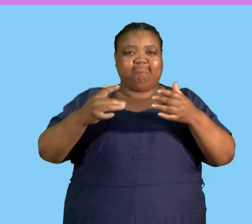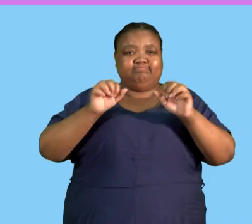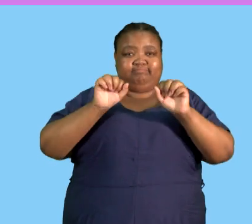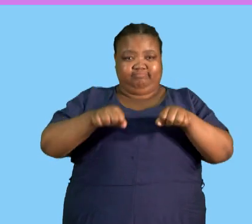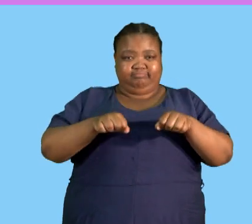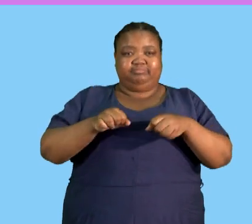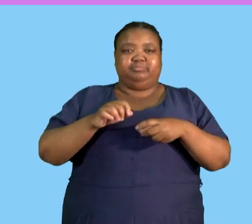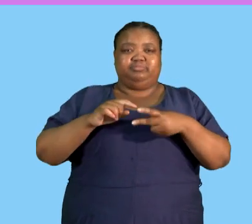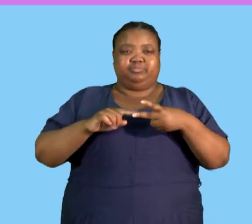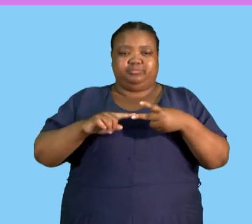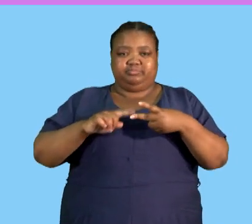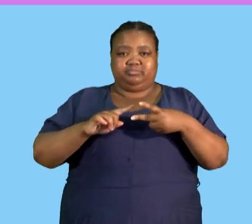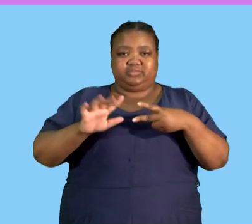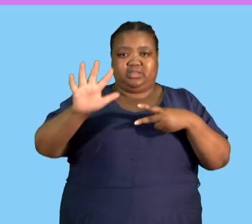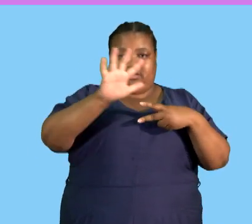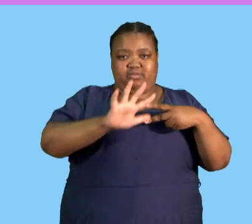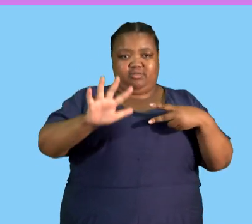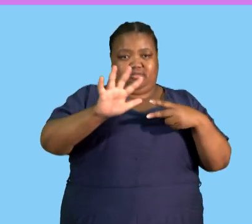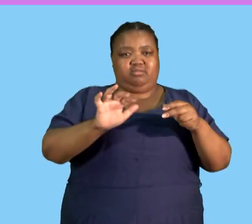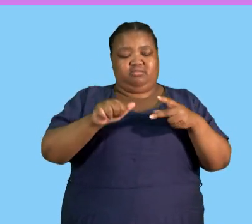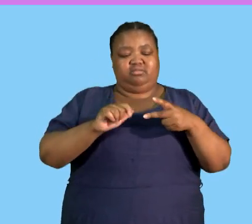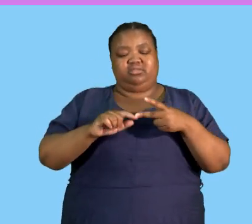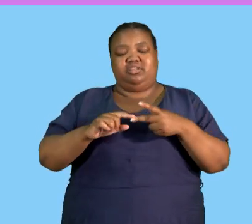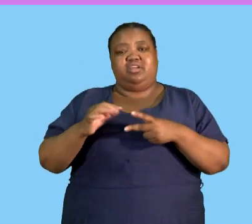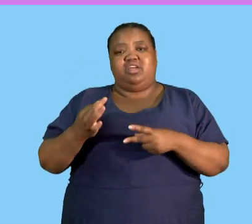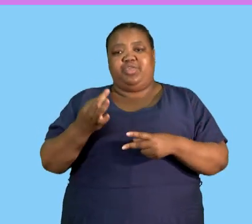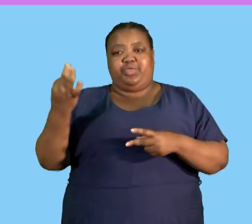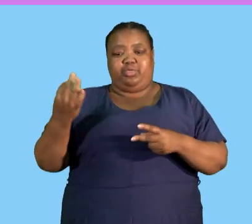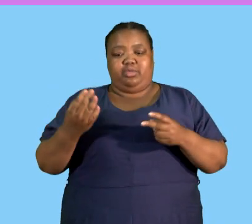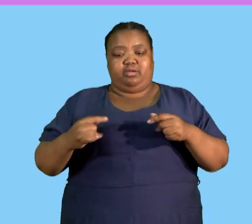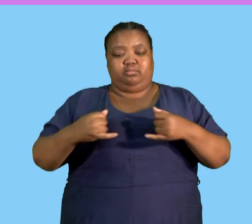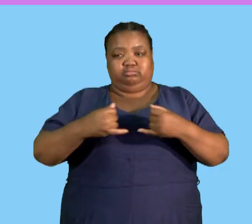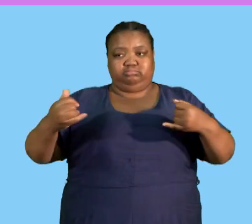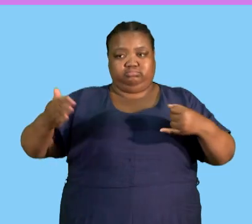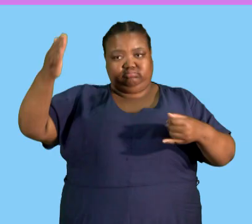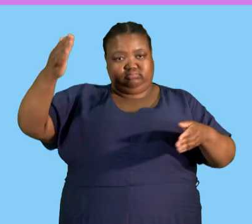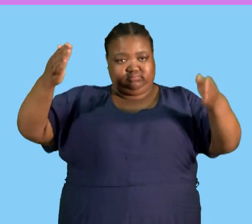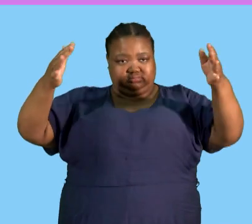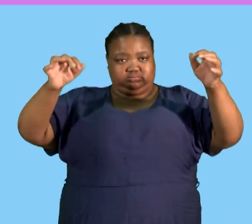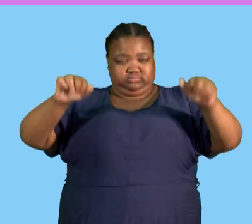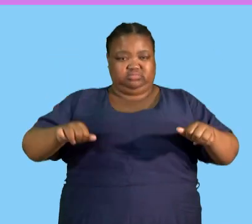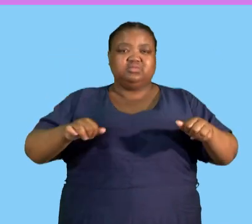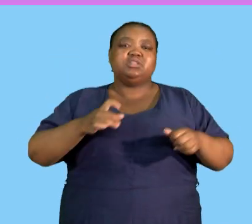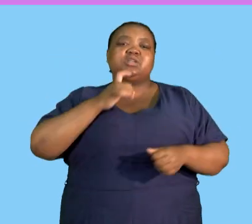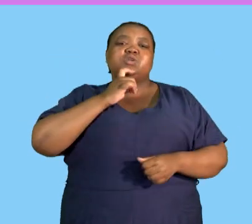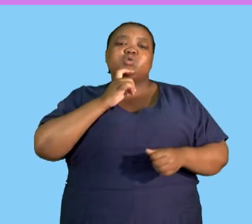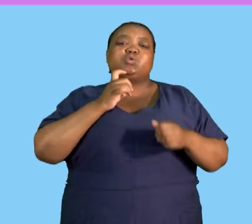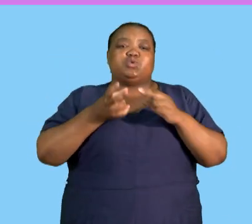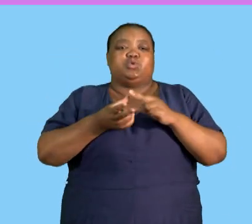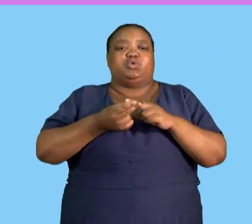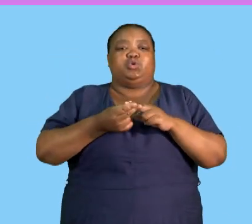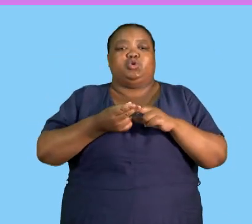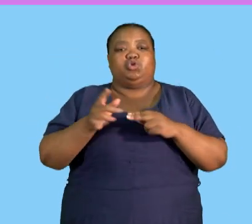total exterior area of all the exposed surfaces of a three-dimensional object. And the units we use here is